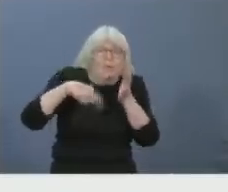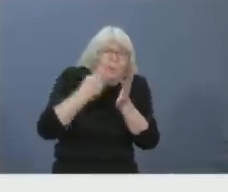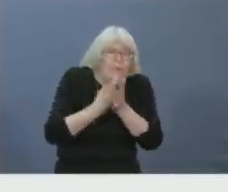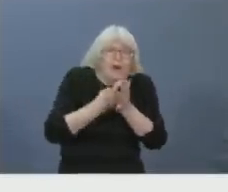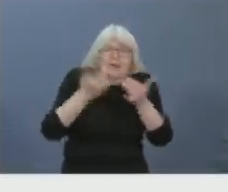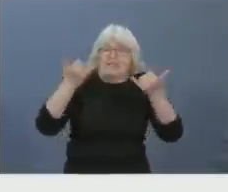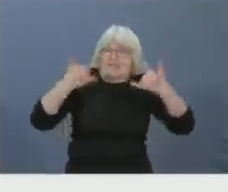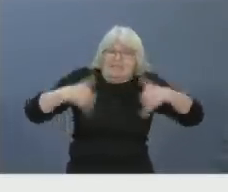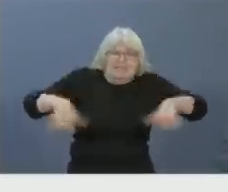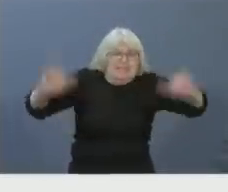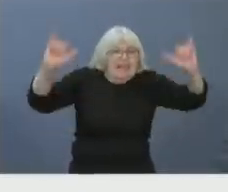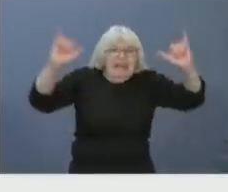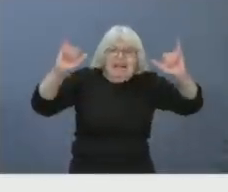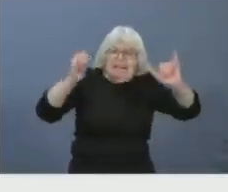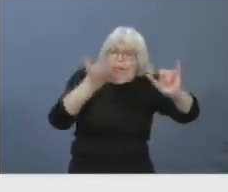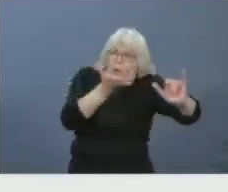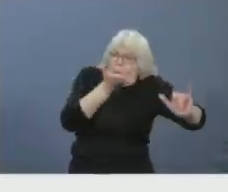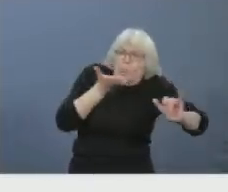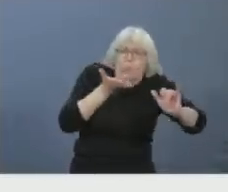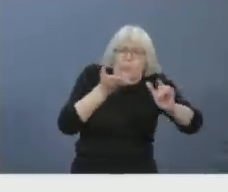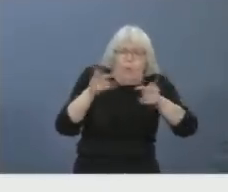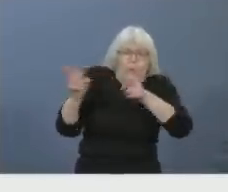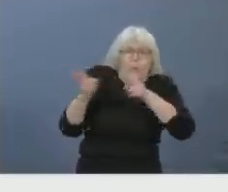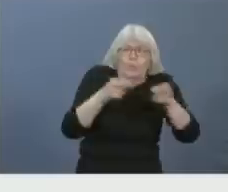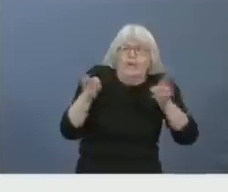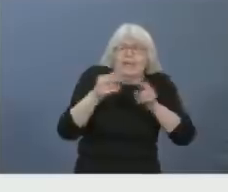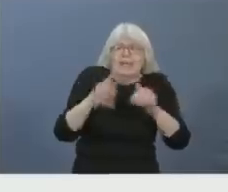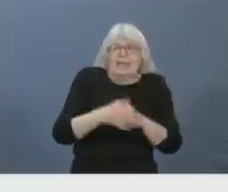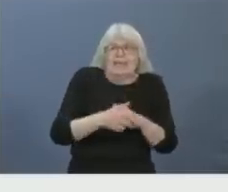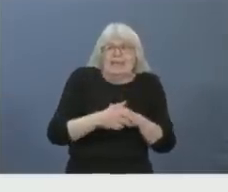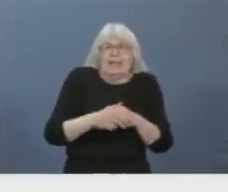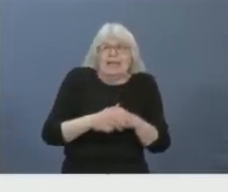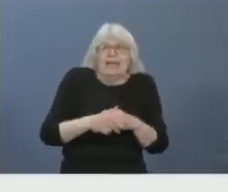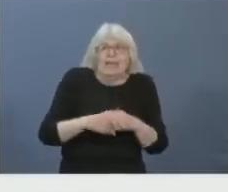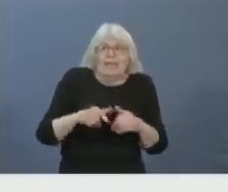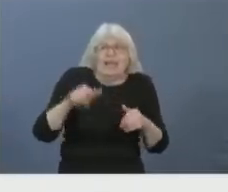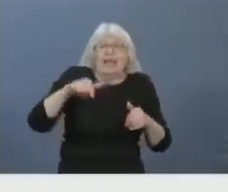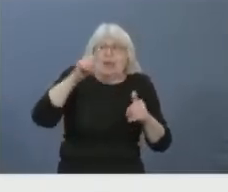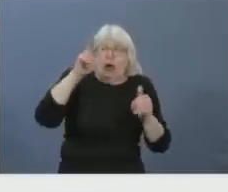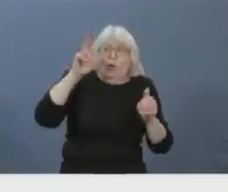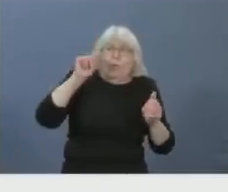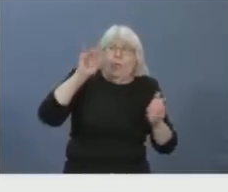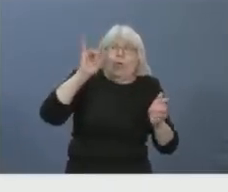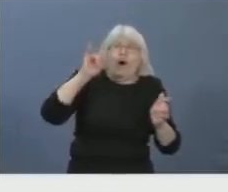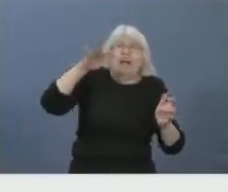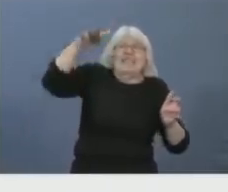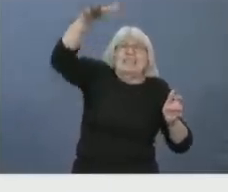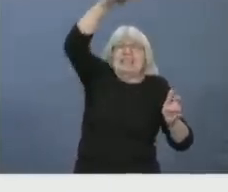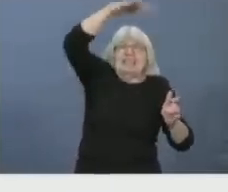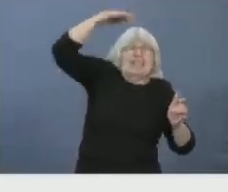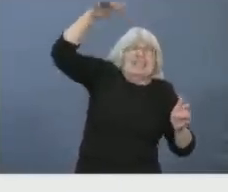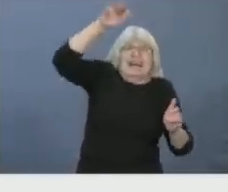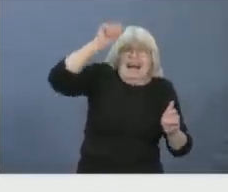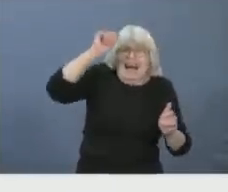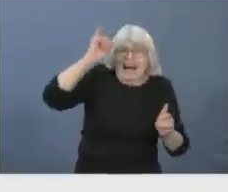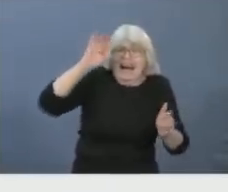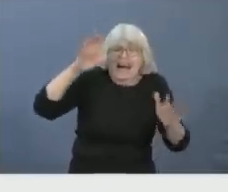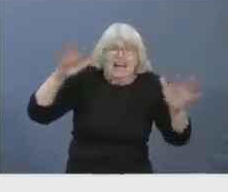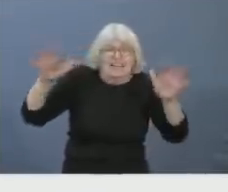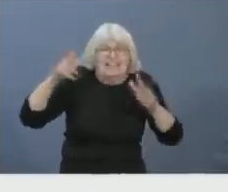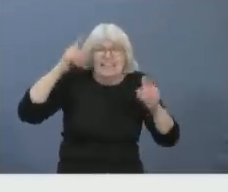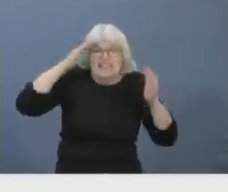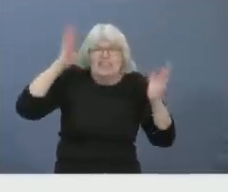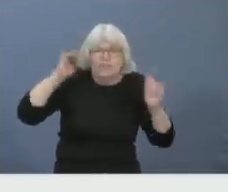Air quality issues that we saw this morning, the air has dispersed a little bit, and that's to be expected during the afternoon when